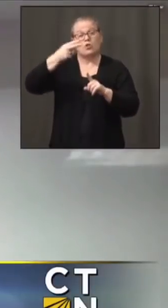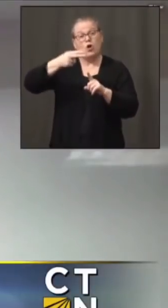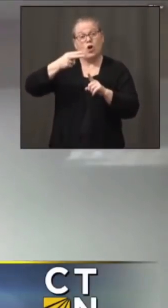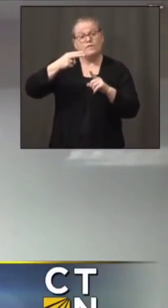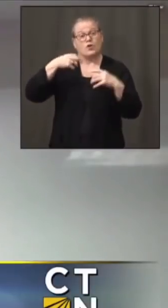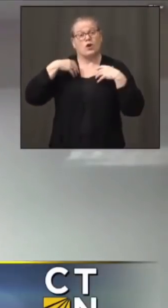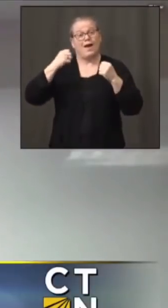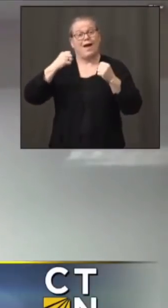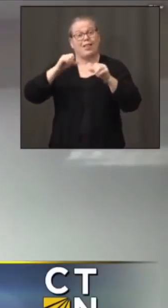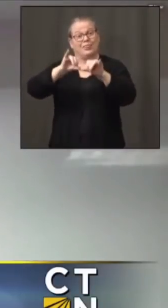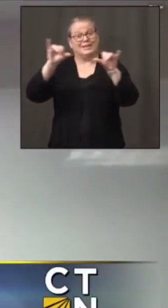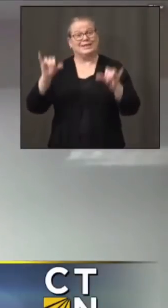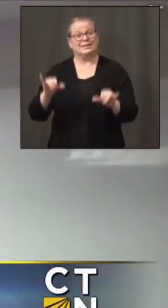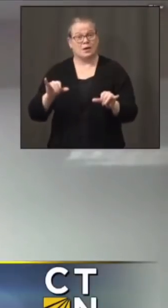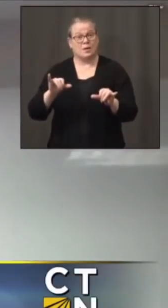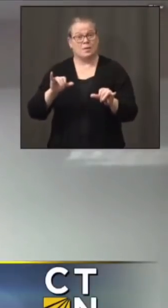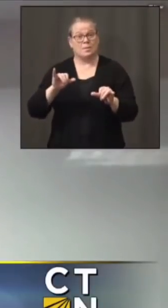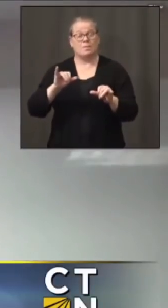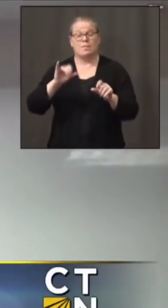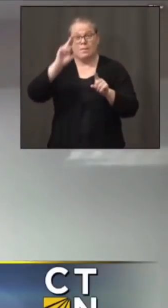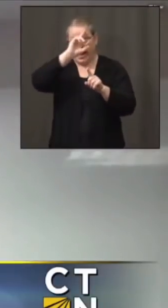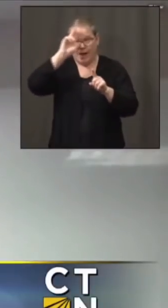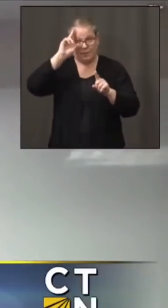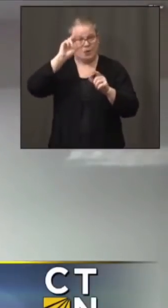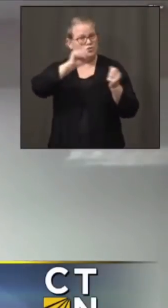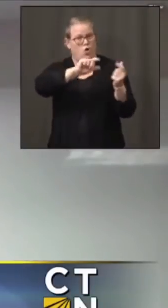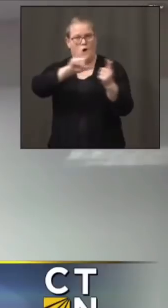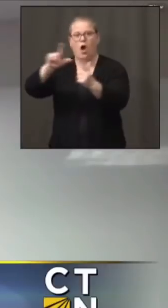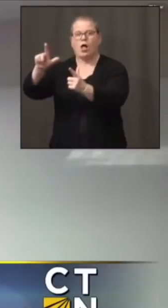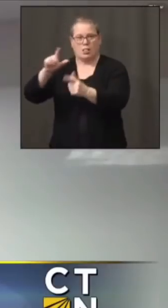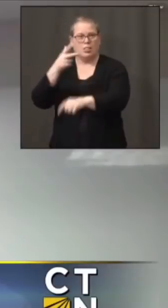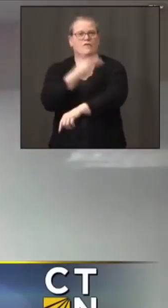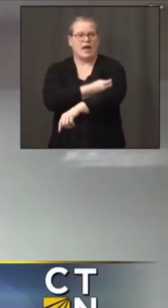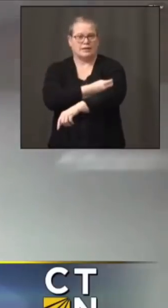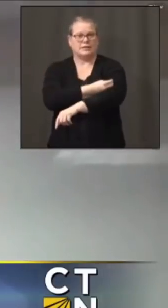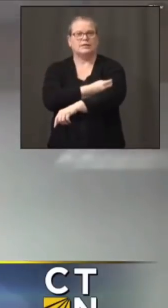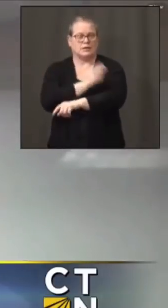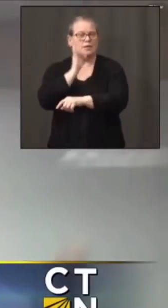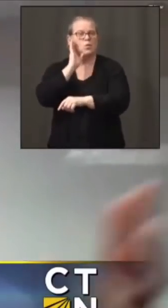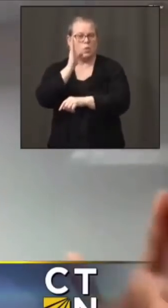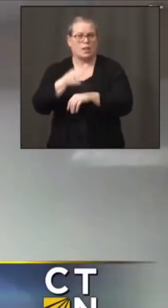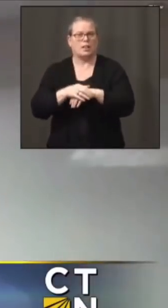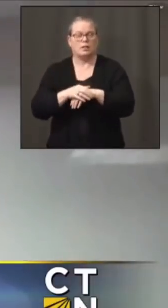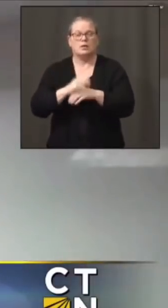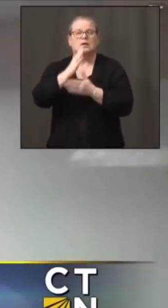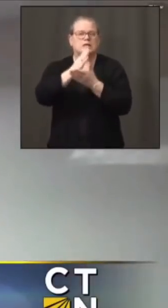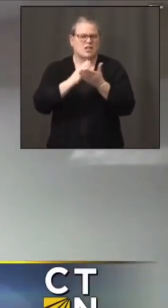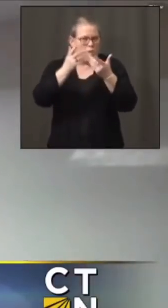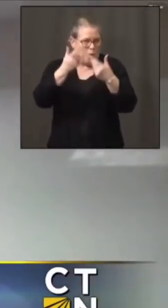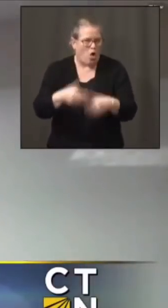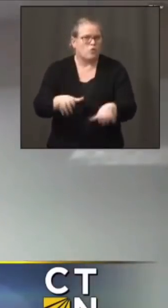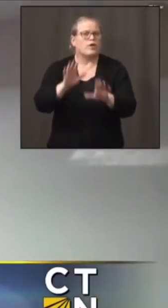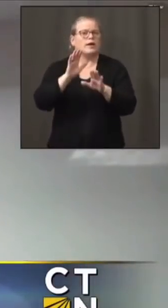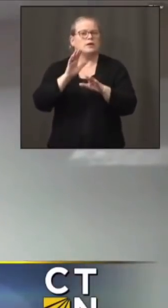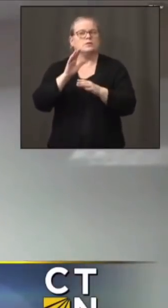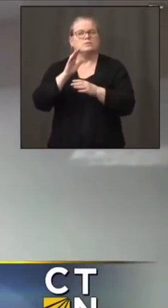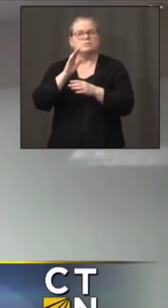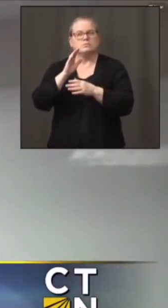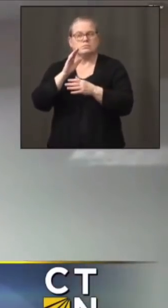will be getting the vaccine. Some hospitals have already gotten the vaccine today. We've allocated across the